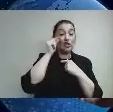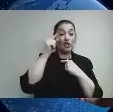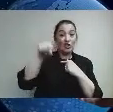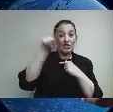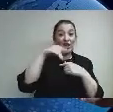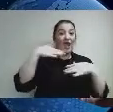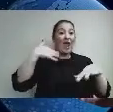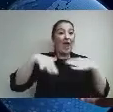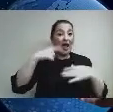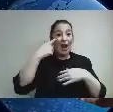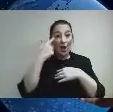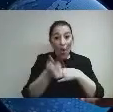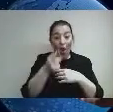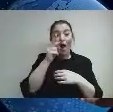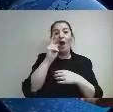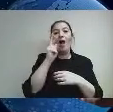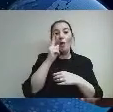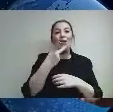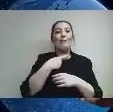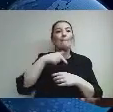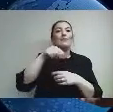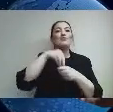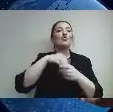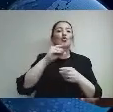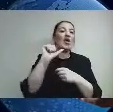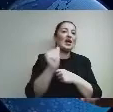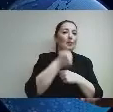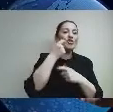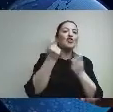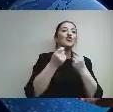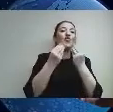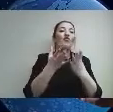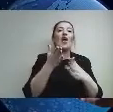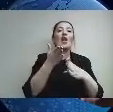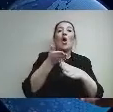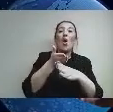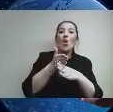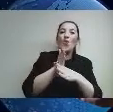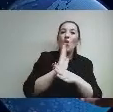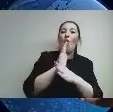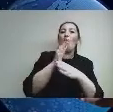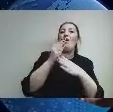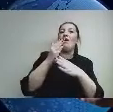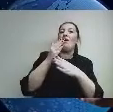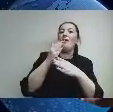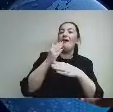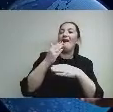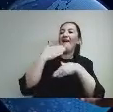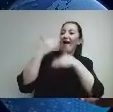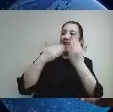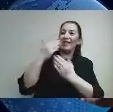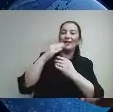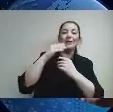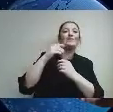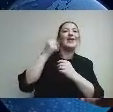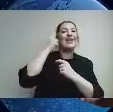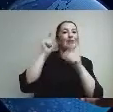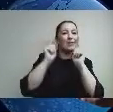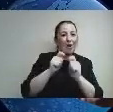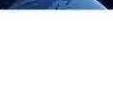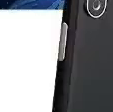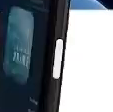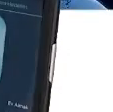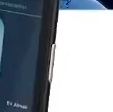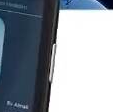criterion in the headhunting side so that we can overcome the prejudices. Second, when we have these capability